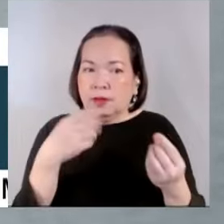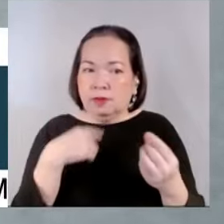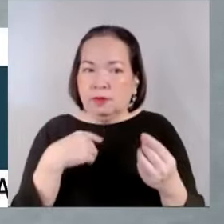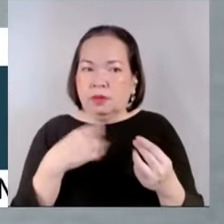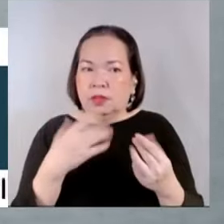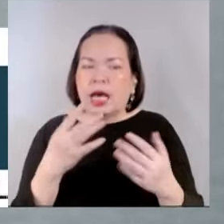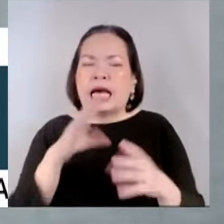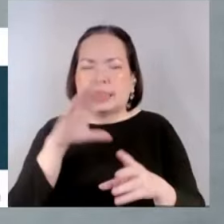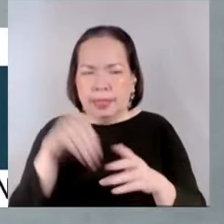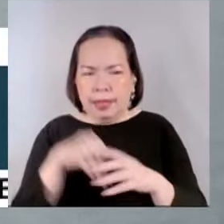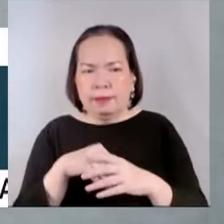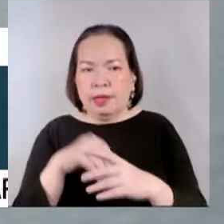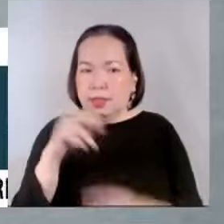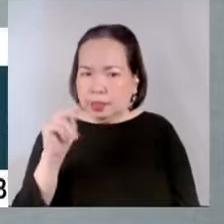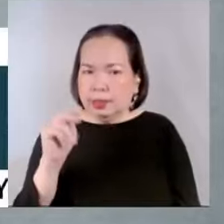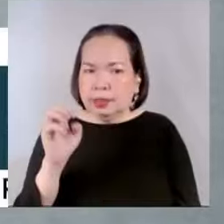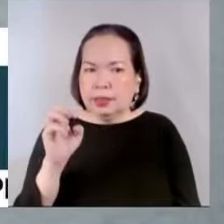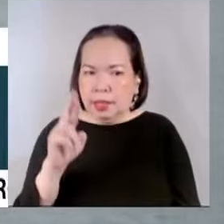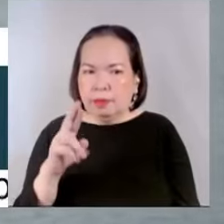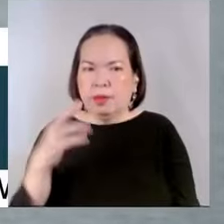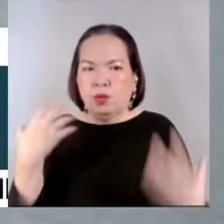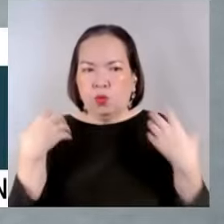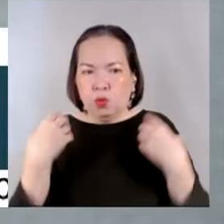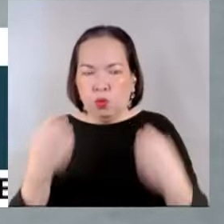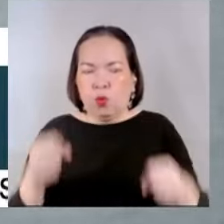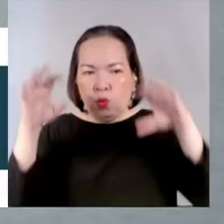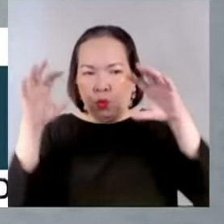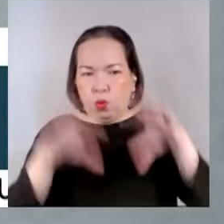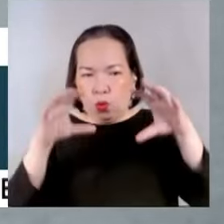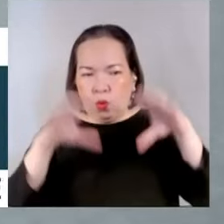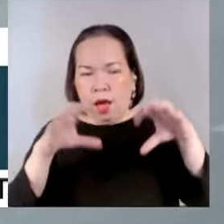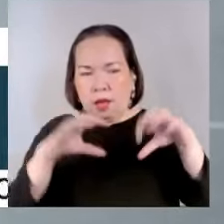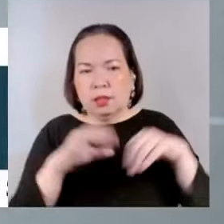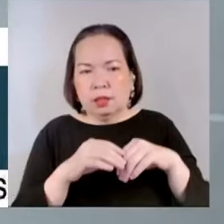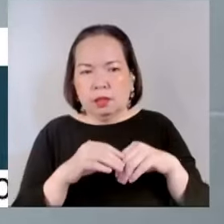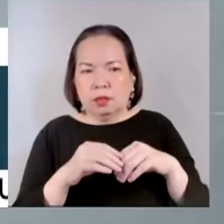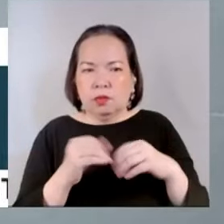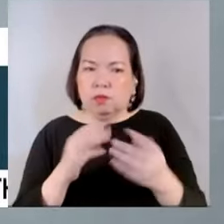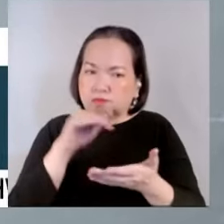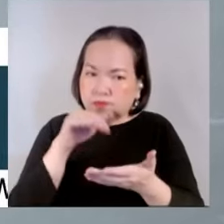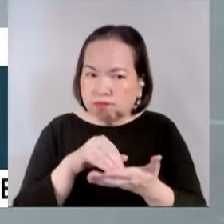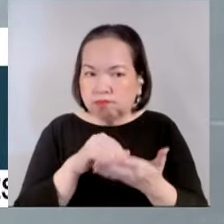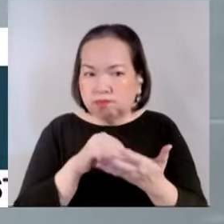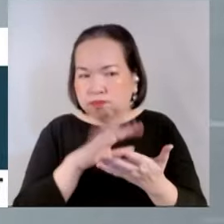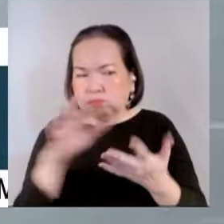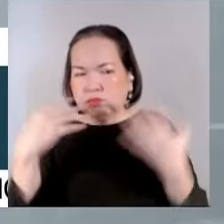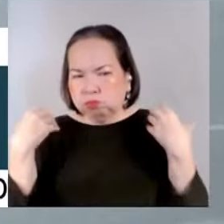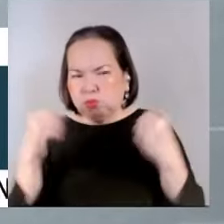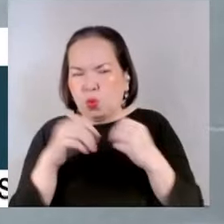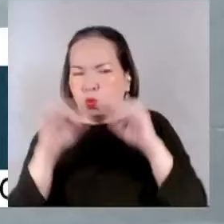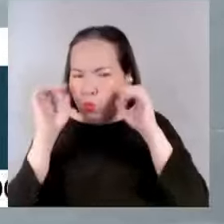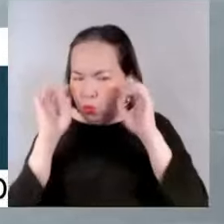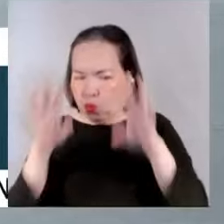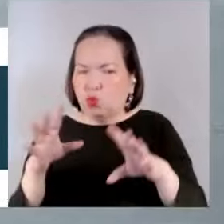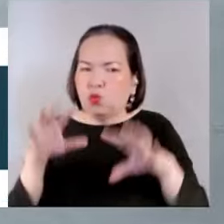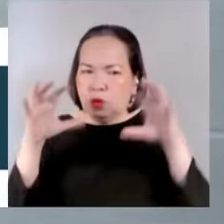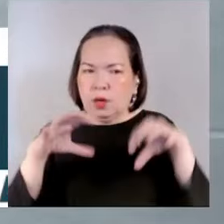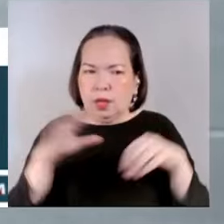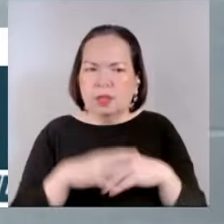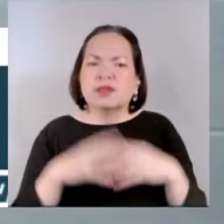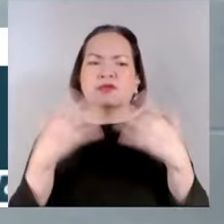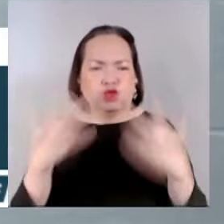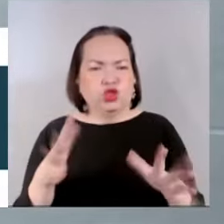Manila will have moderate to heavy rains, or if not, moderate or heavy to intense rains. So we were giving